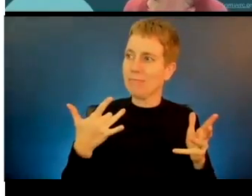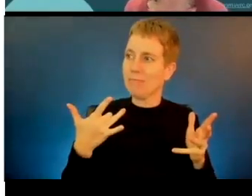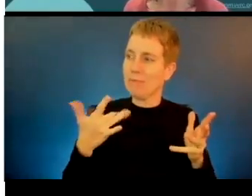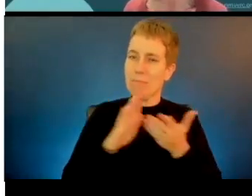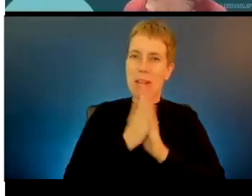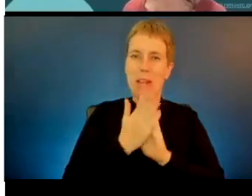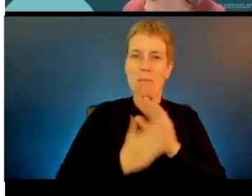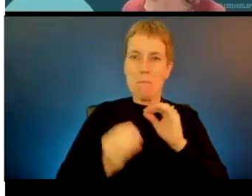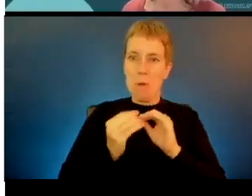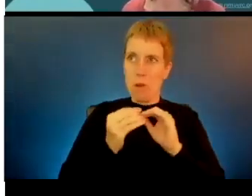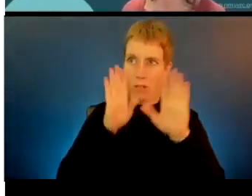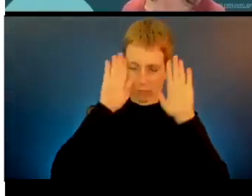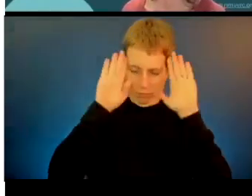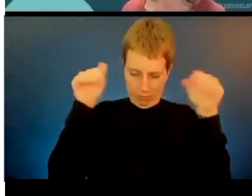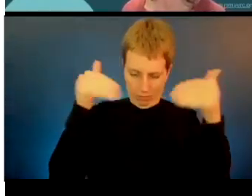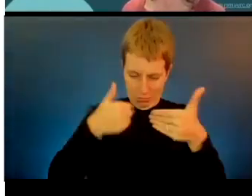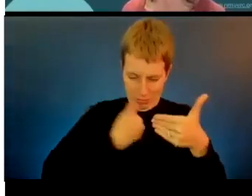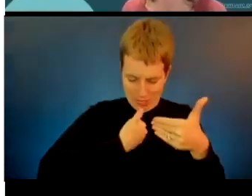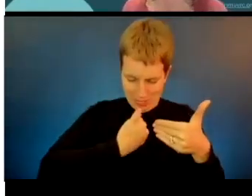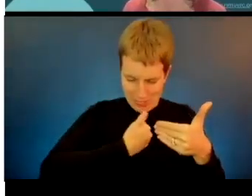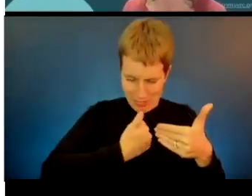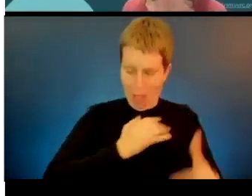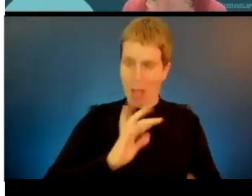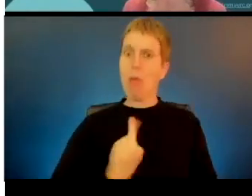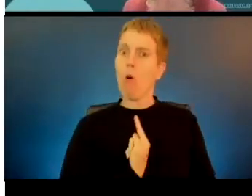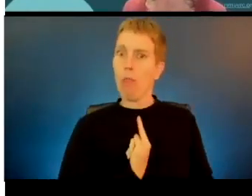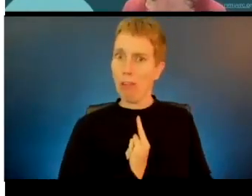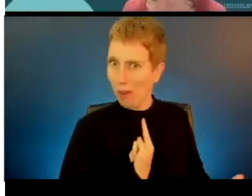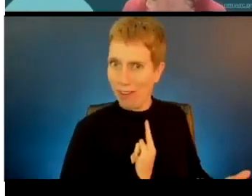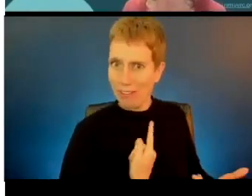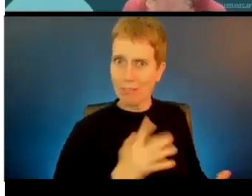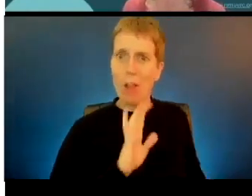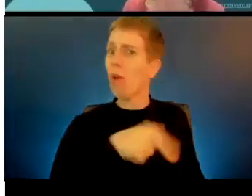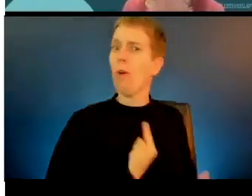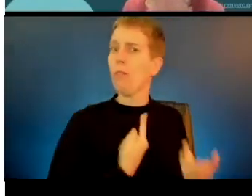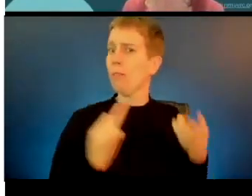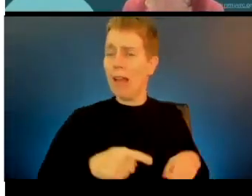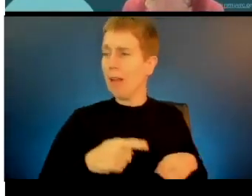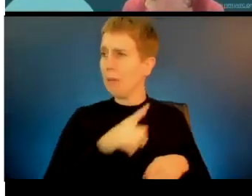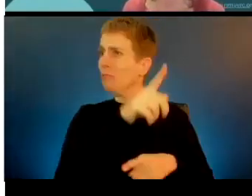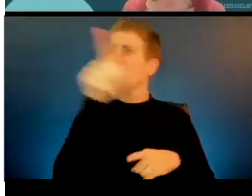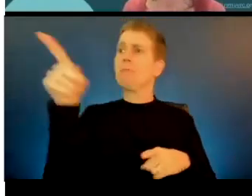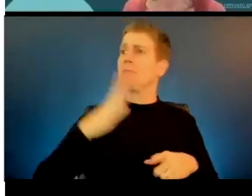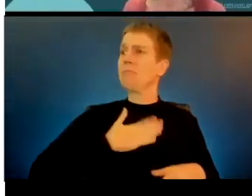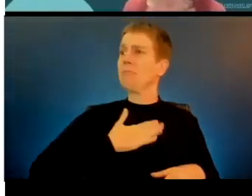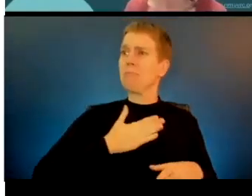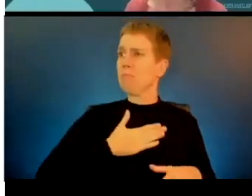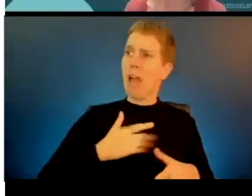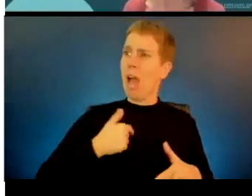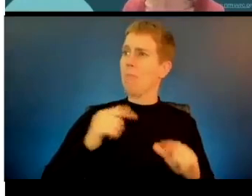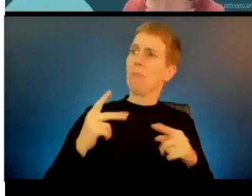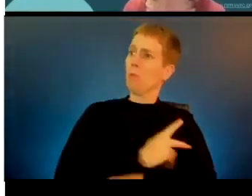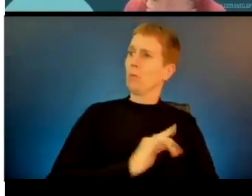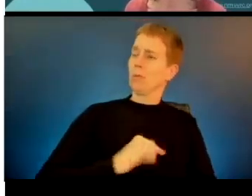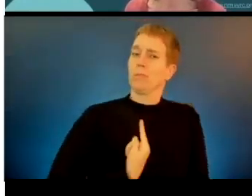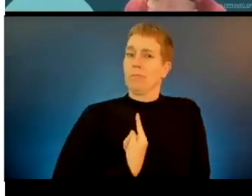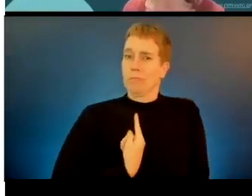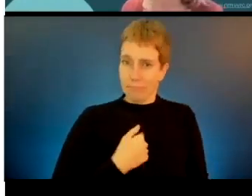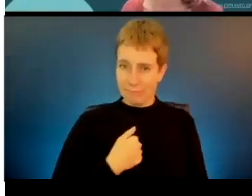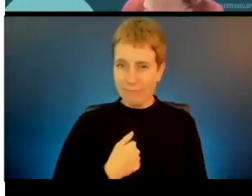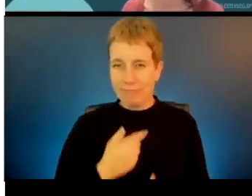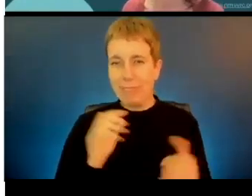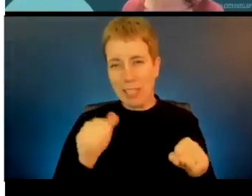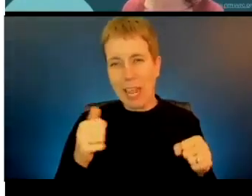lens. Very normal thing in adolescence that can be magnified after a traumatic event. And then there's just this ongoing kind